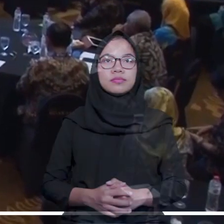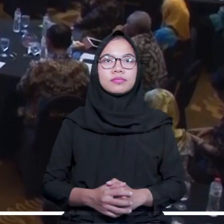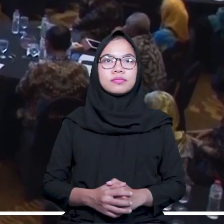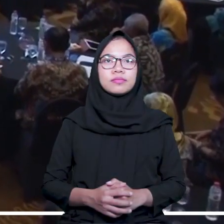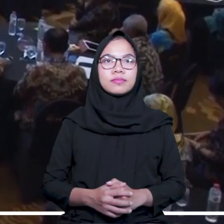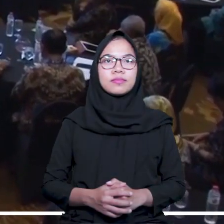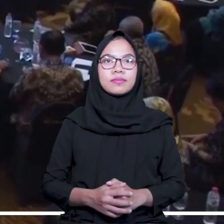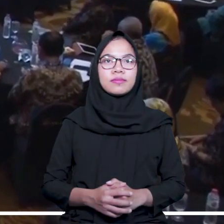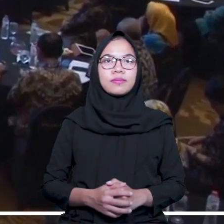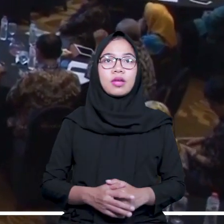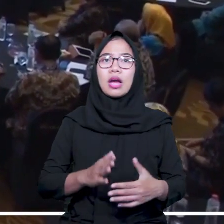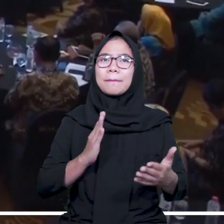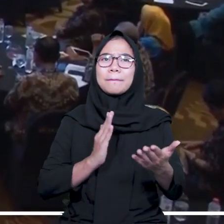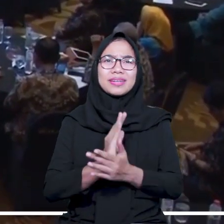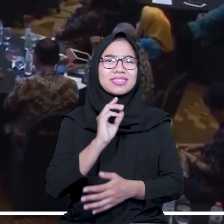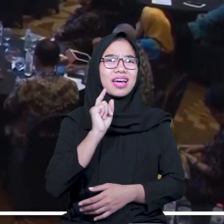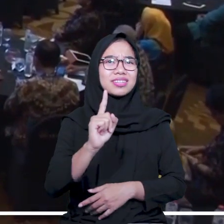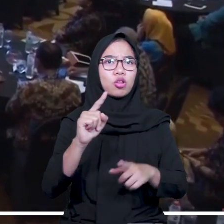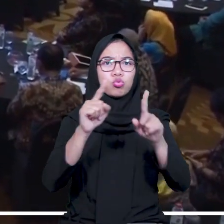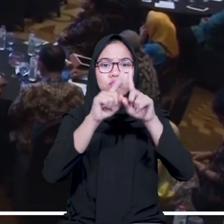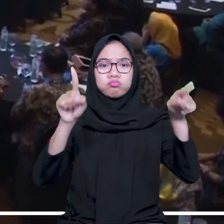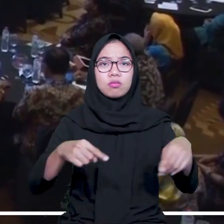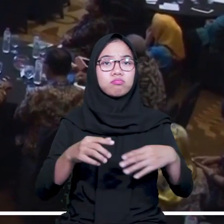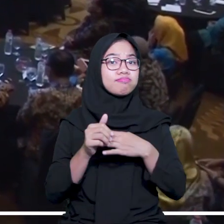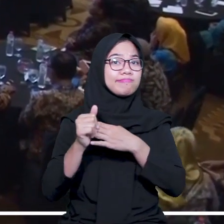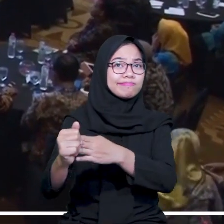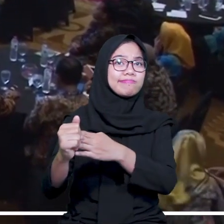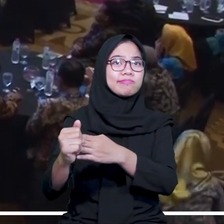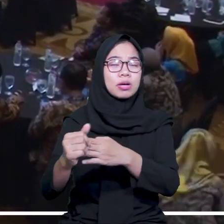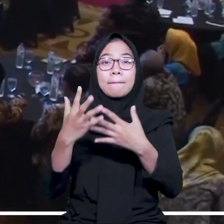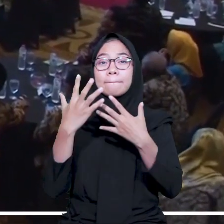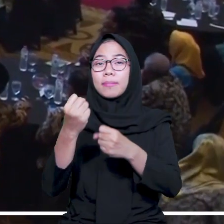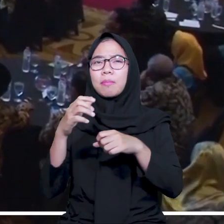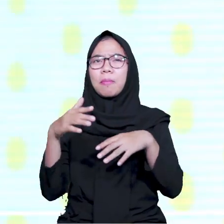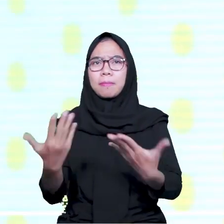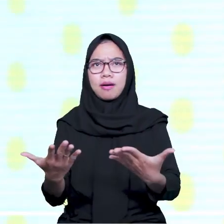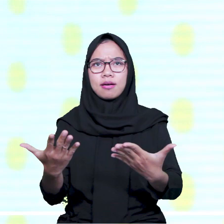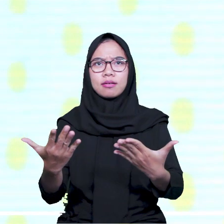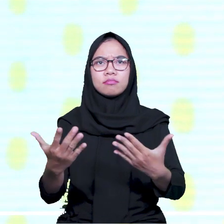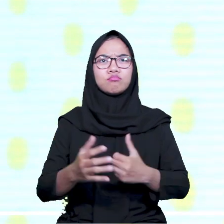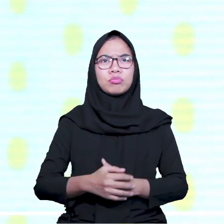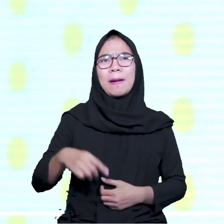kita harapkan dengan kebijakan one map policy ini,